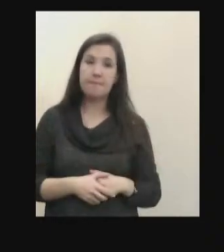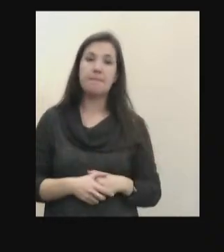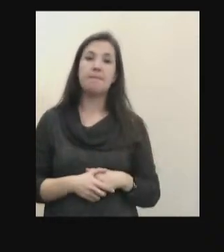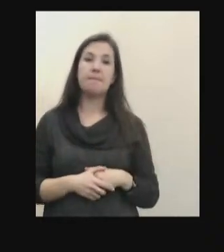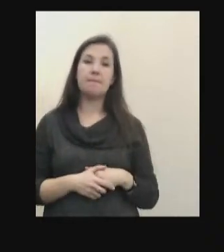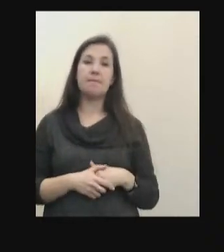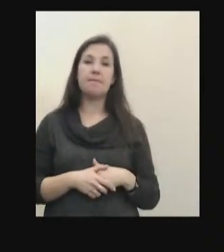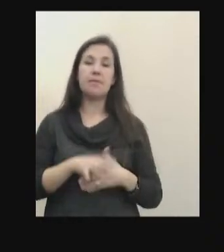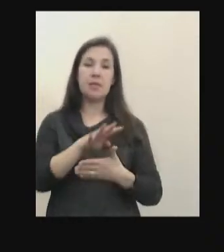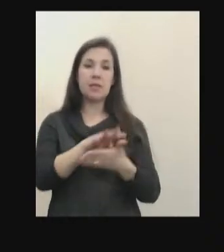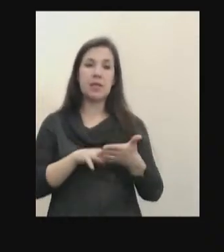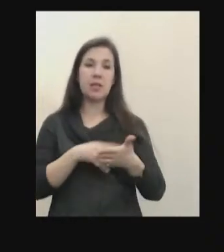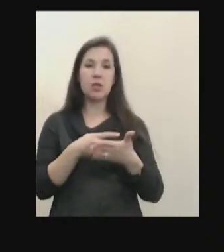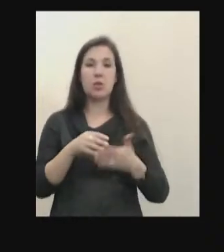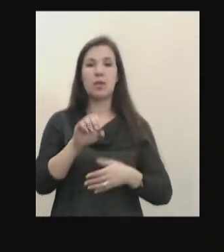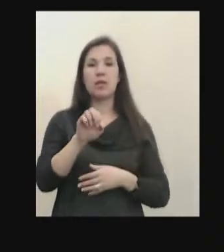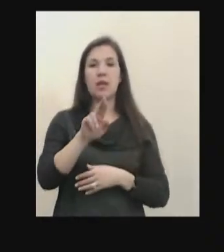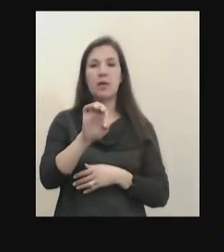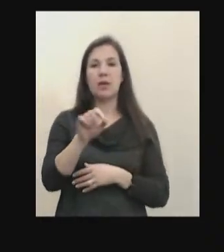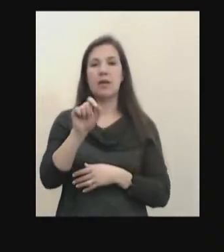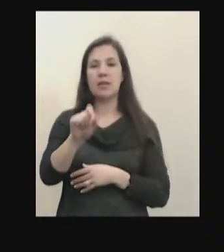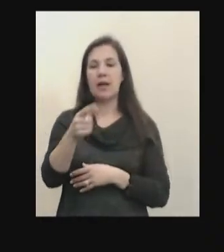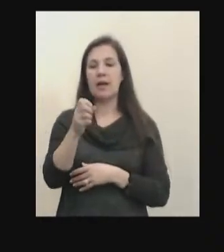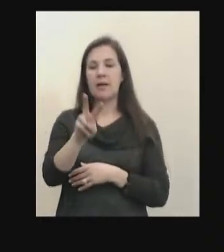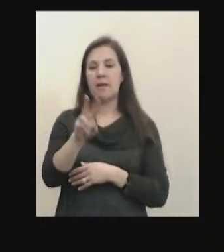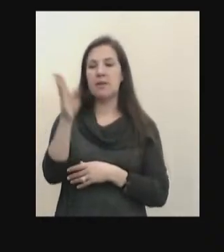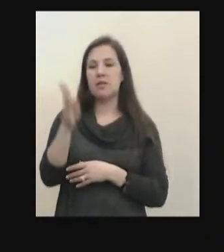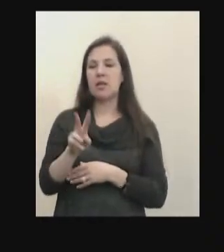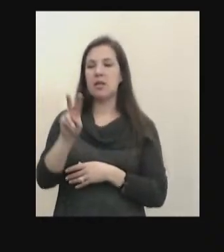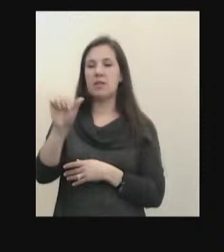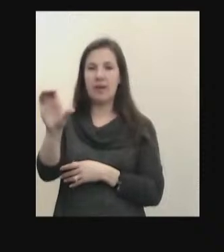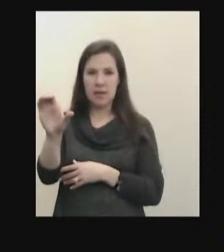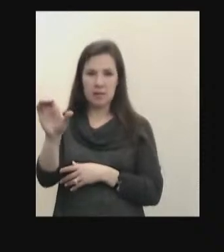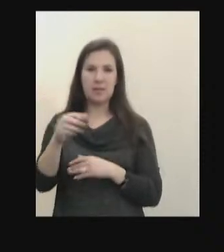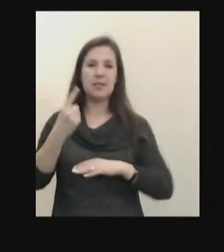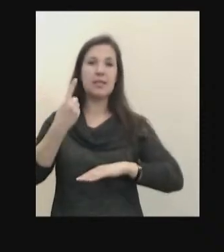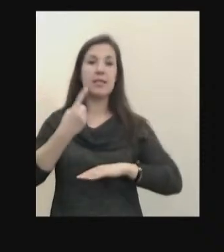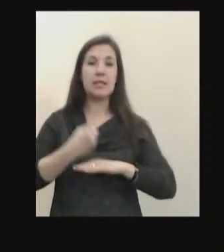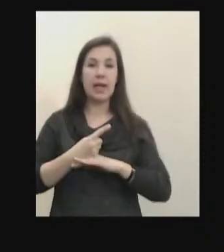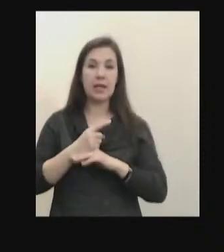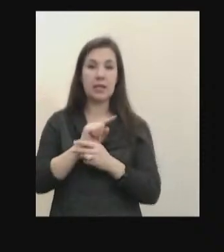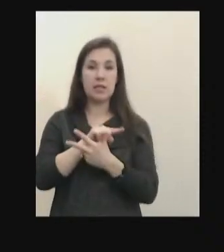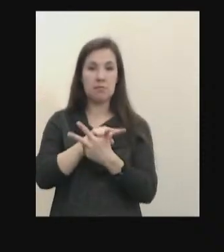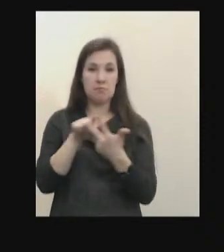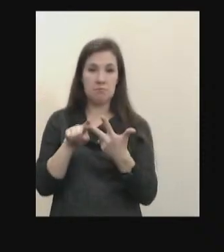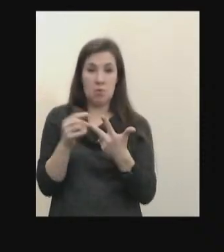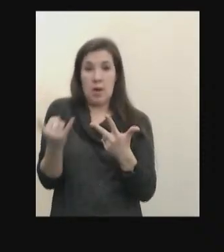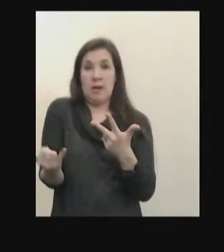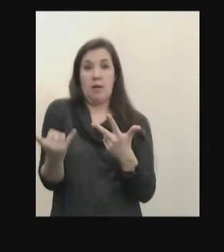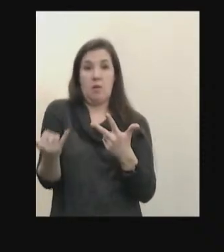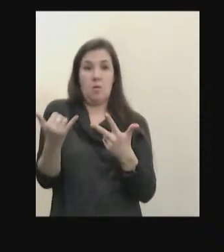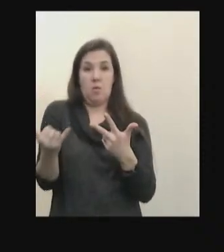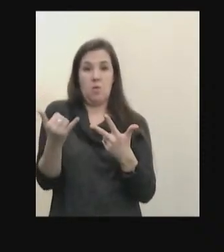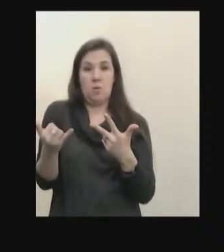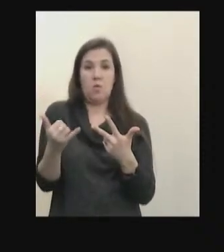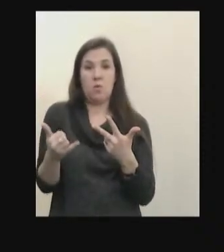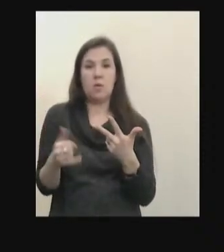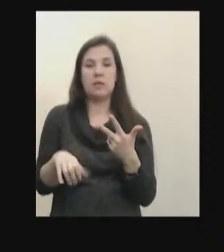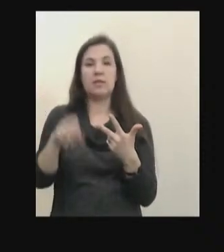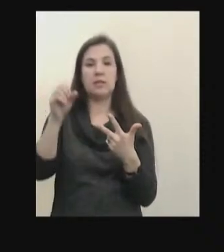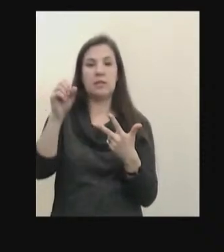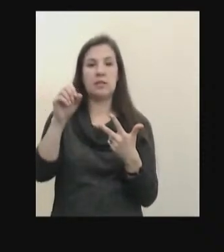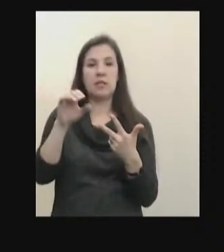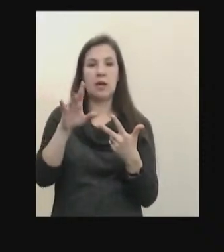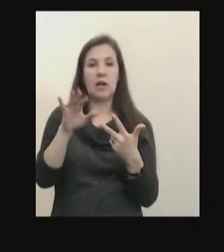at erie.gov/vax. We have dates. Actually, we have dates right now at SUNY Erie South, I think until